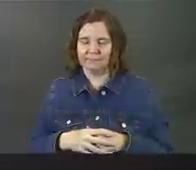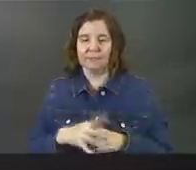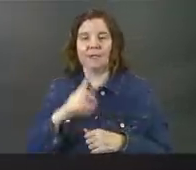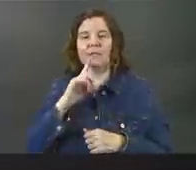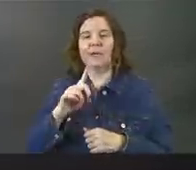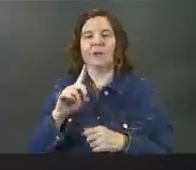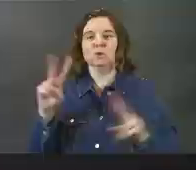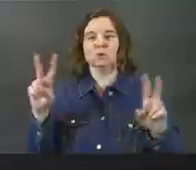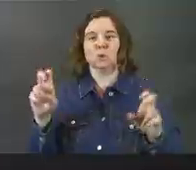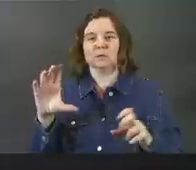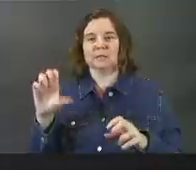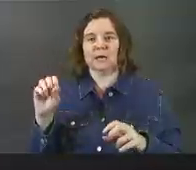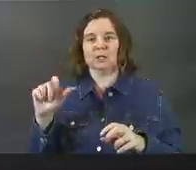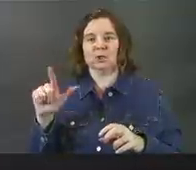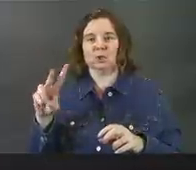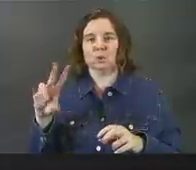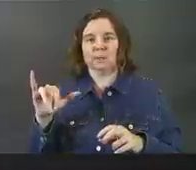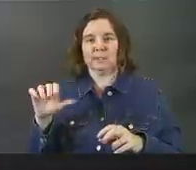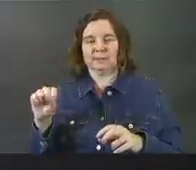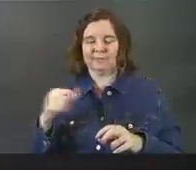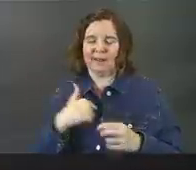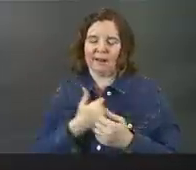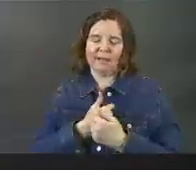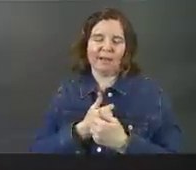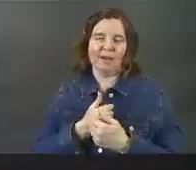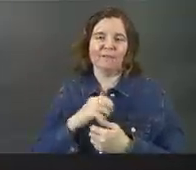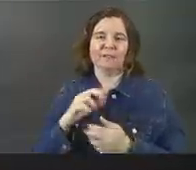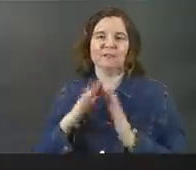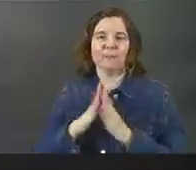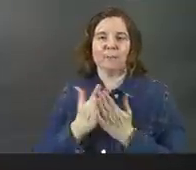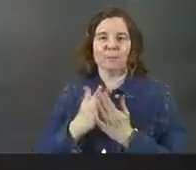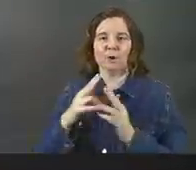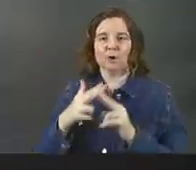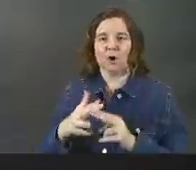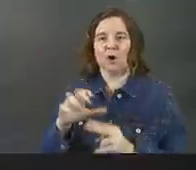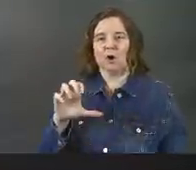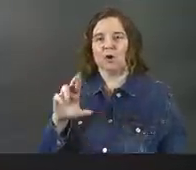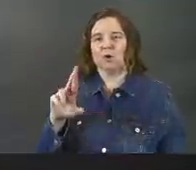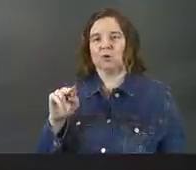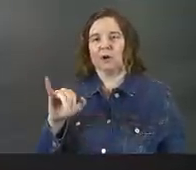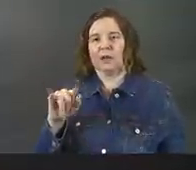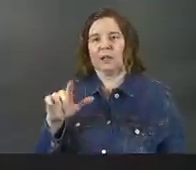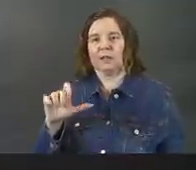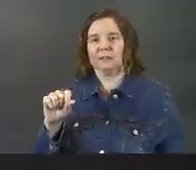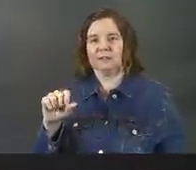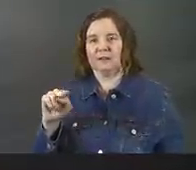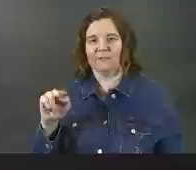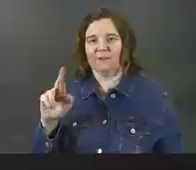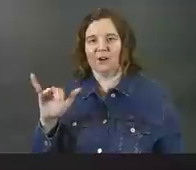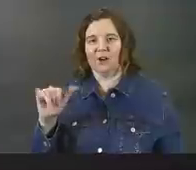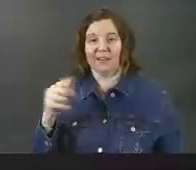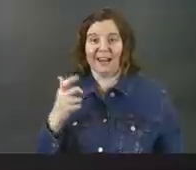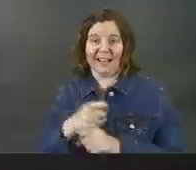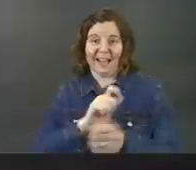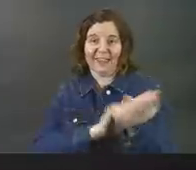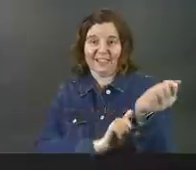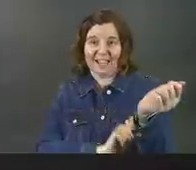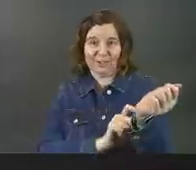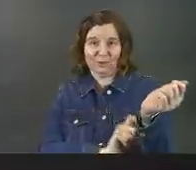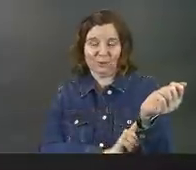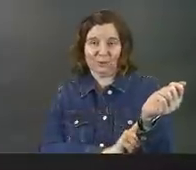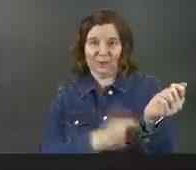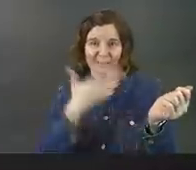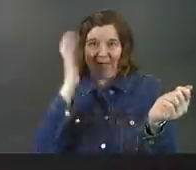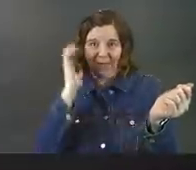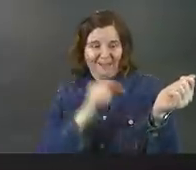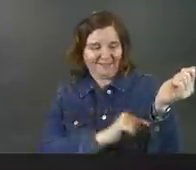is there's a quote from C.S. Lewis that I love. It's from the Chronicles of Narnia. And I got a tattoo because of this quote. So there's the behind the scenes on